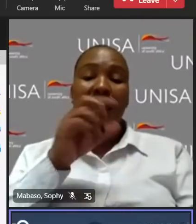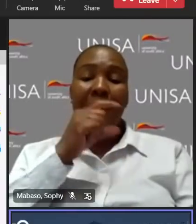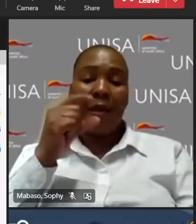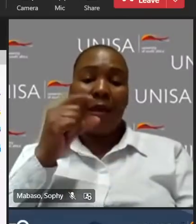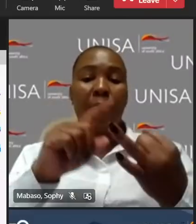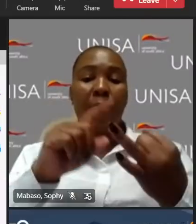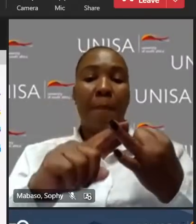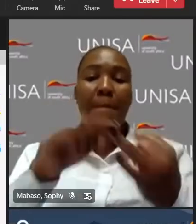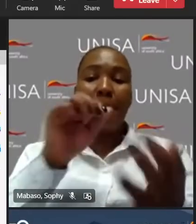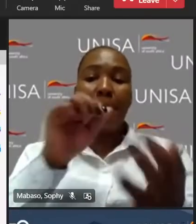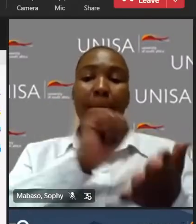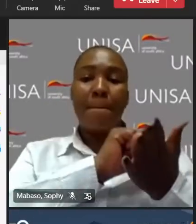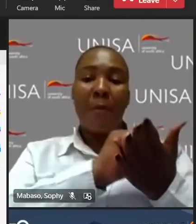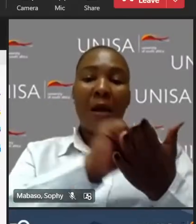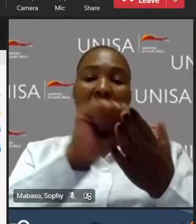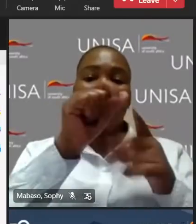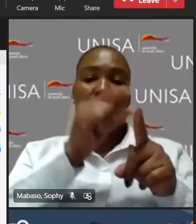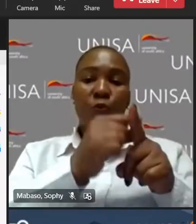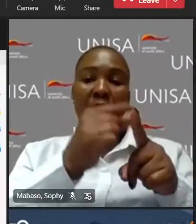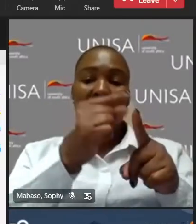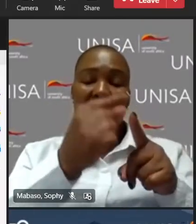password.